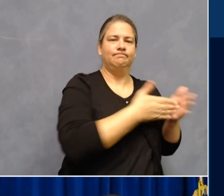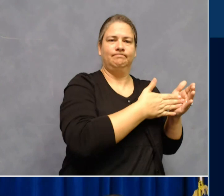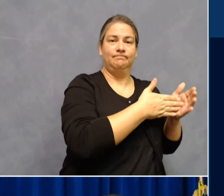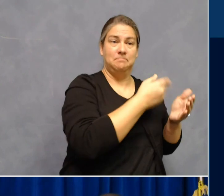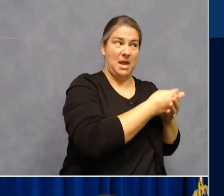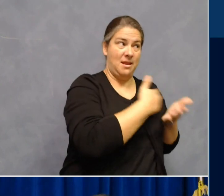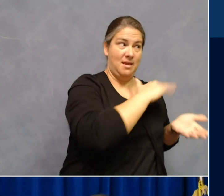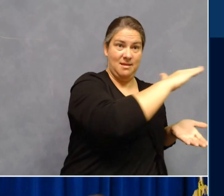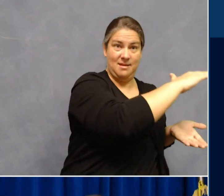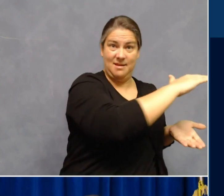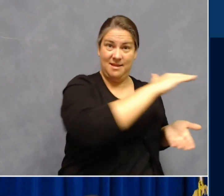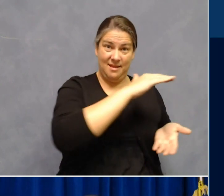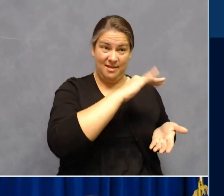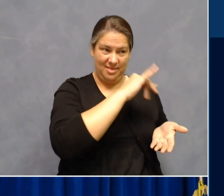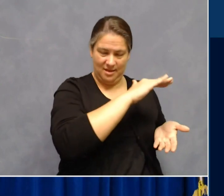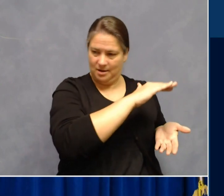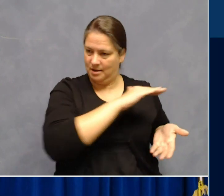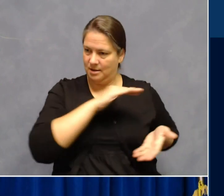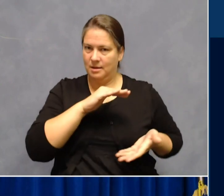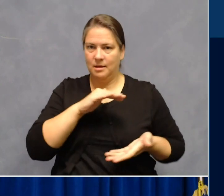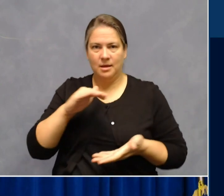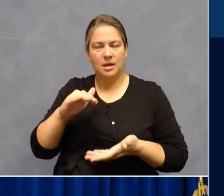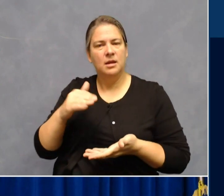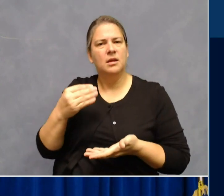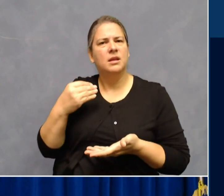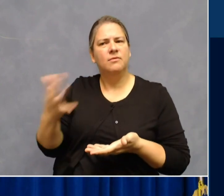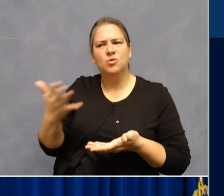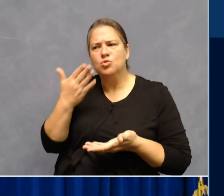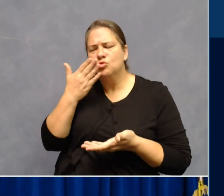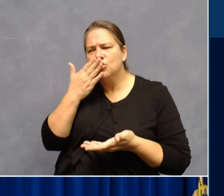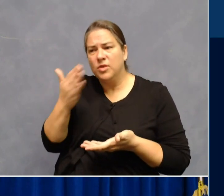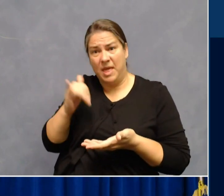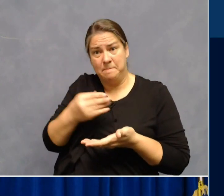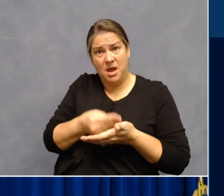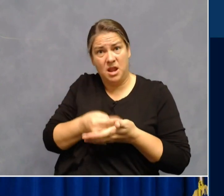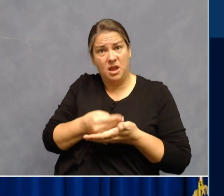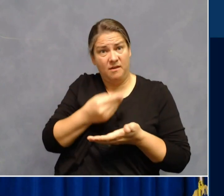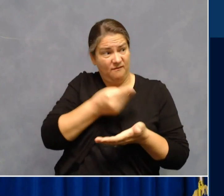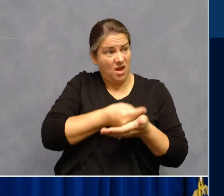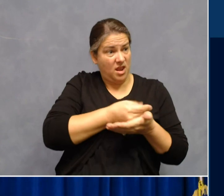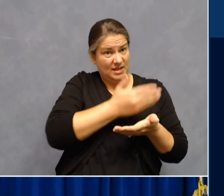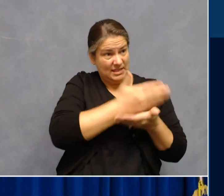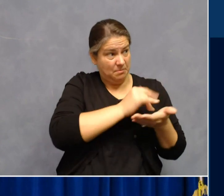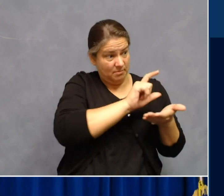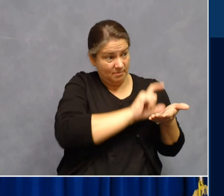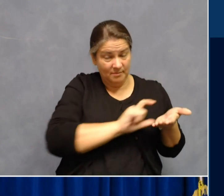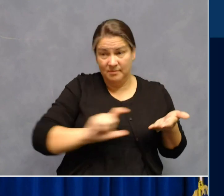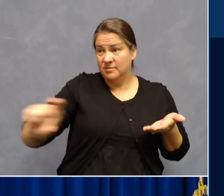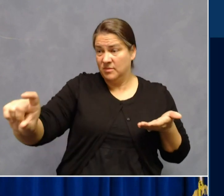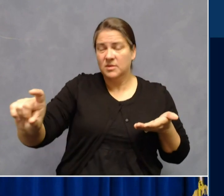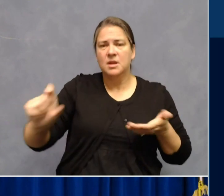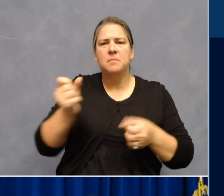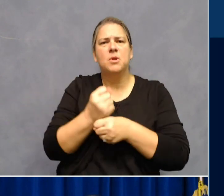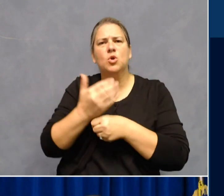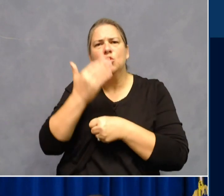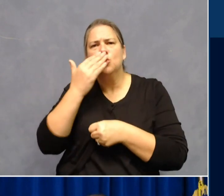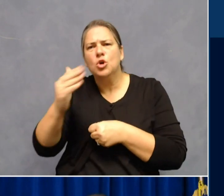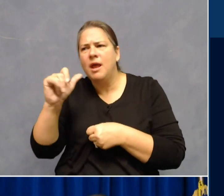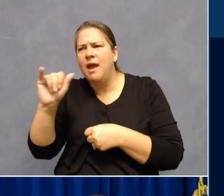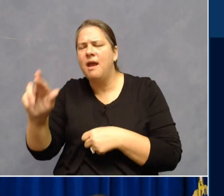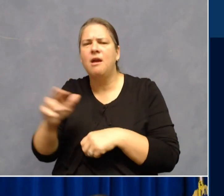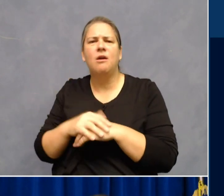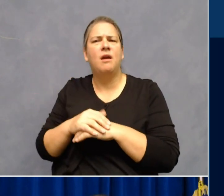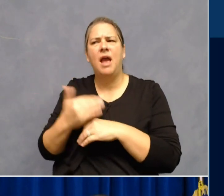work, to the doctor, to the grocery store. This funding will help reduce pollution to create cleaner air and improve transportation